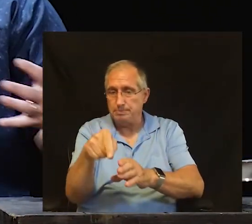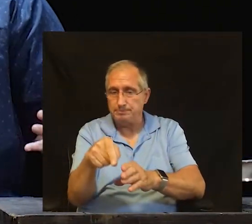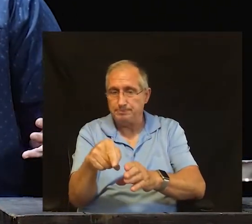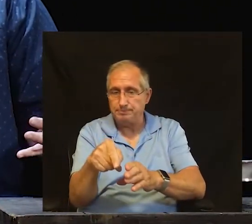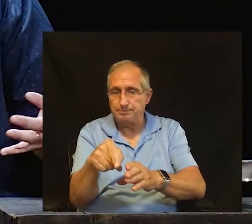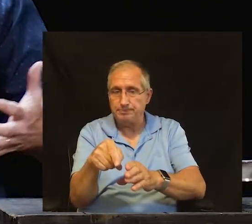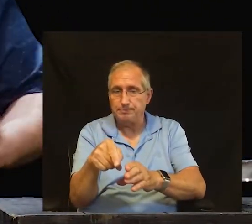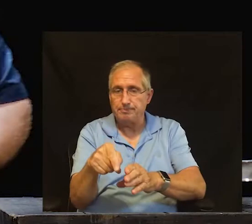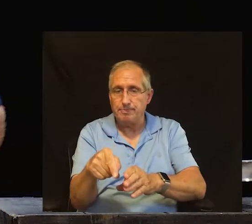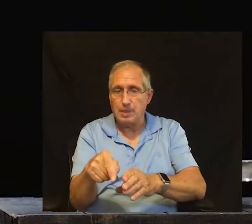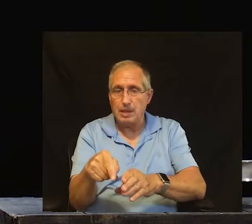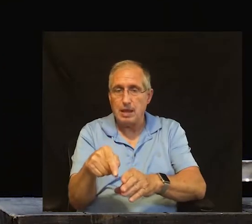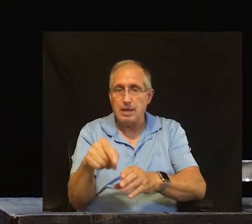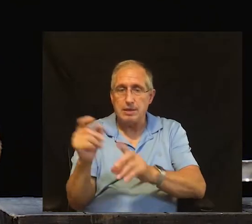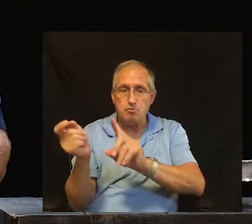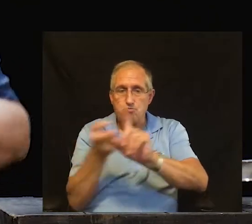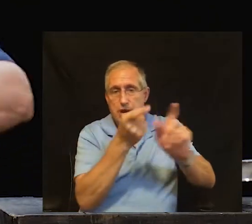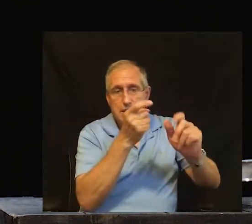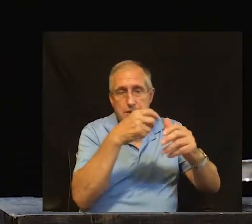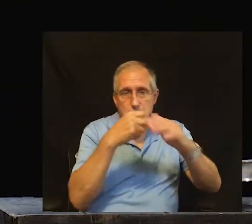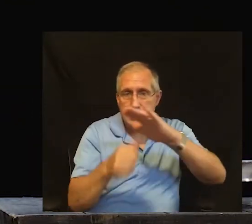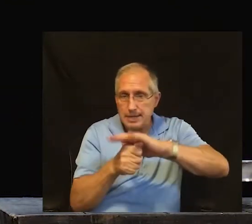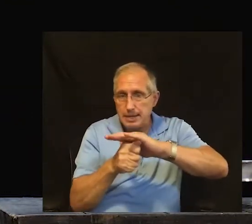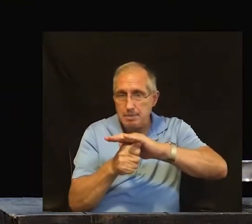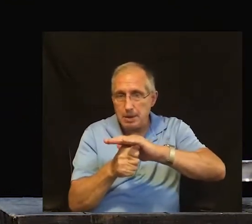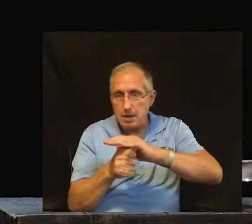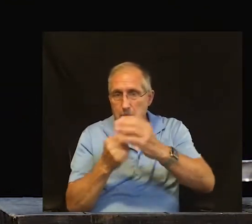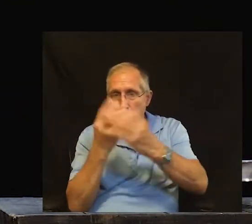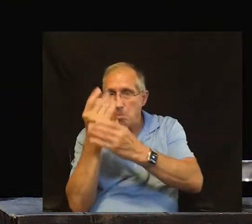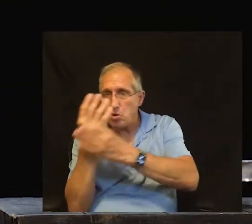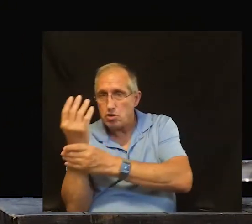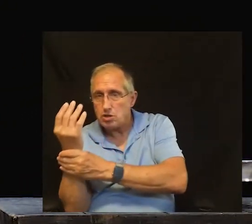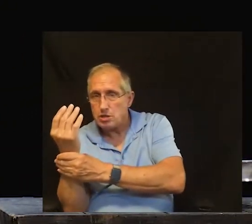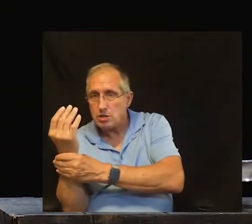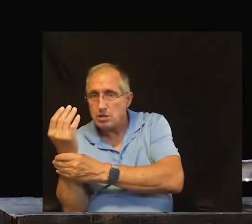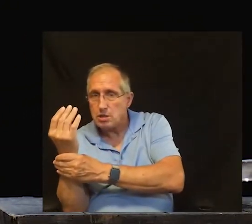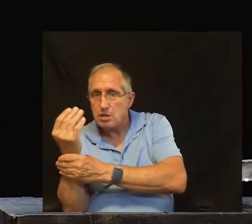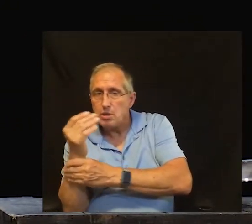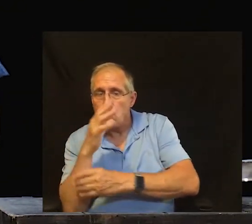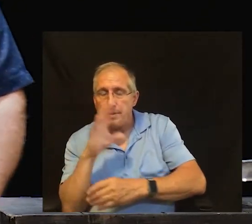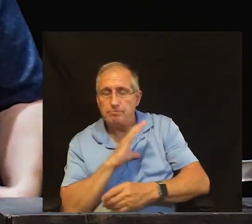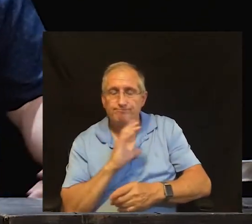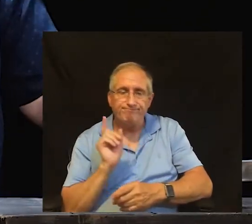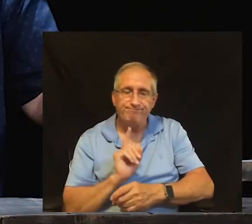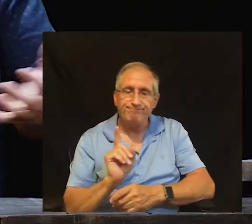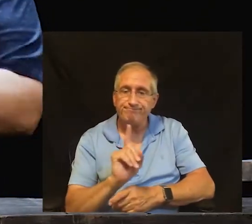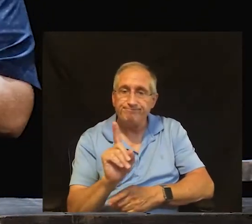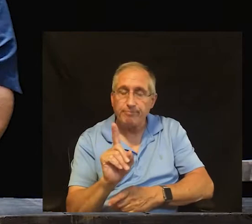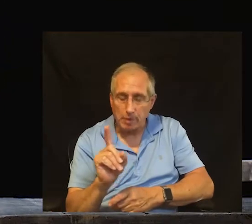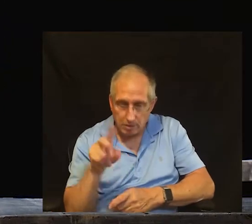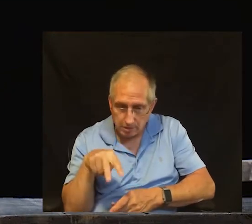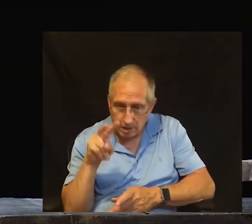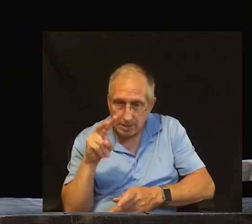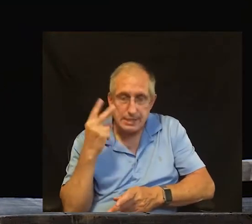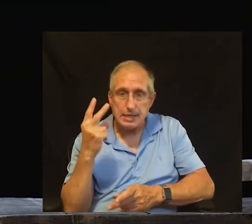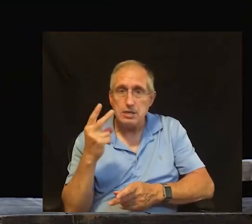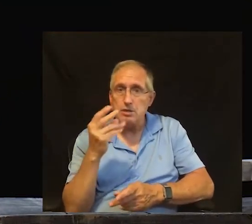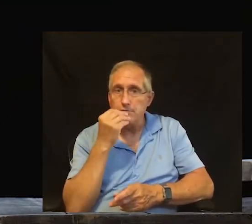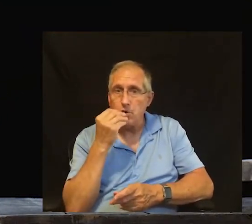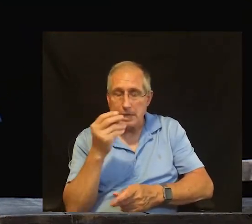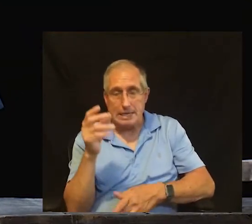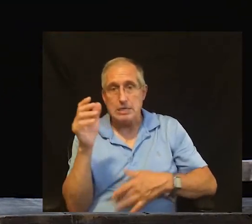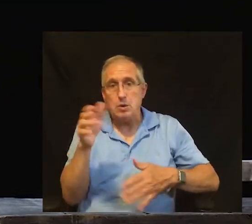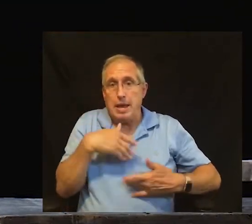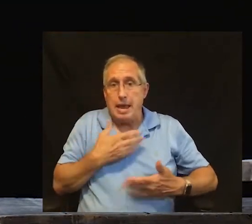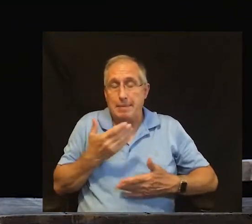to this old lady's house. She set them on the porch, and then she ran around the corner and hid behind a bush. Little old lady comes out on the porch. She looks down